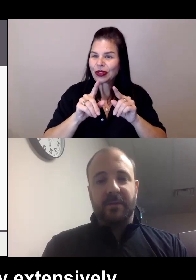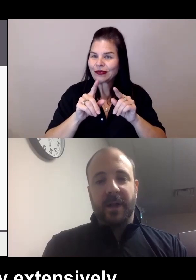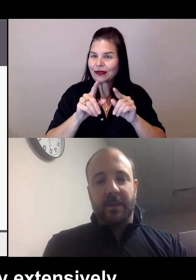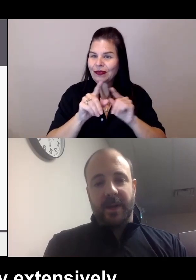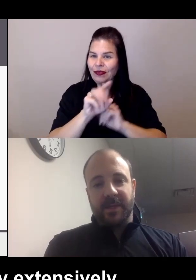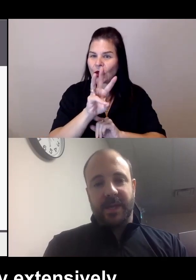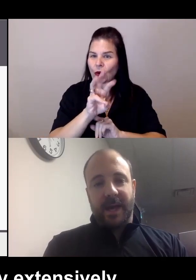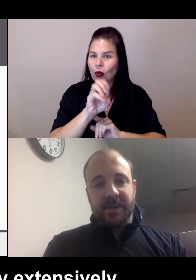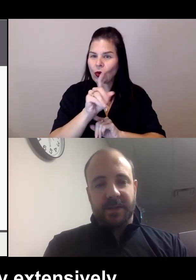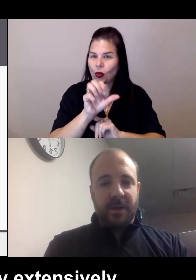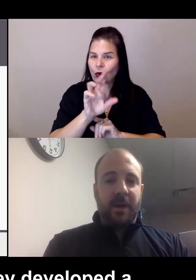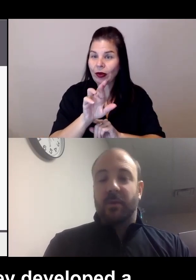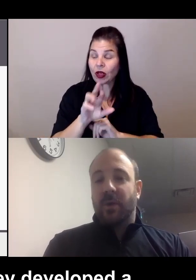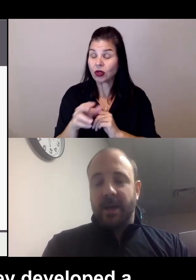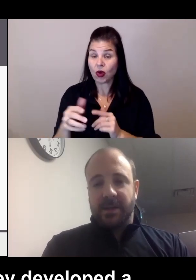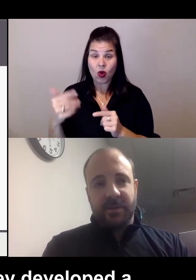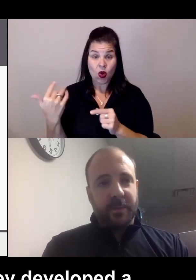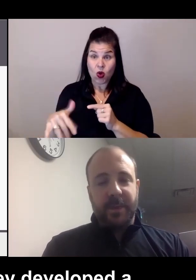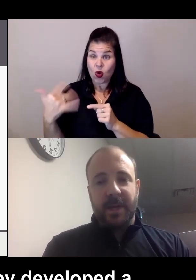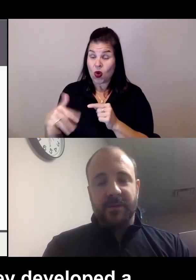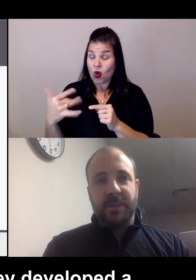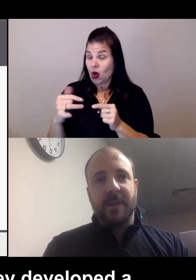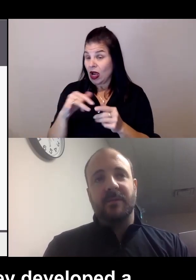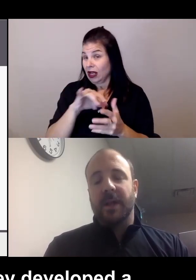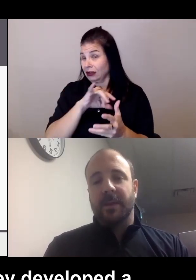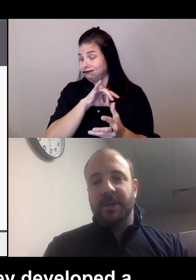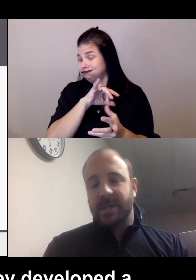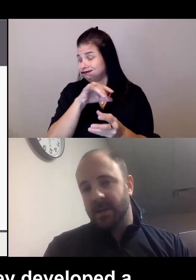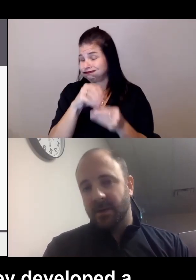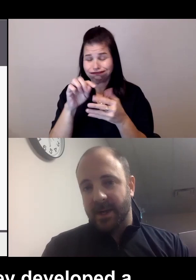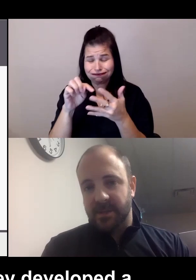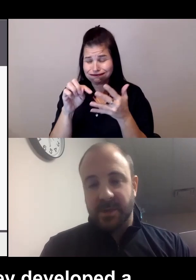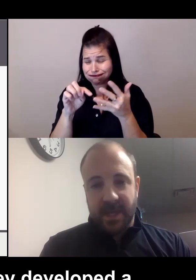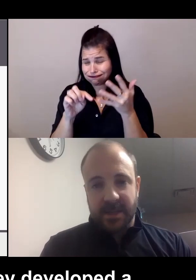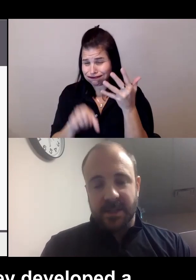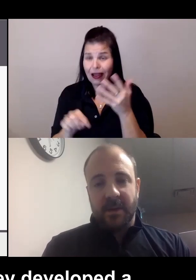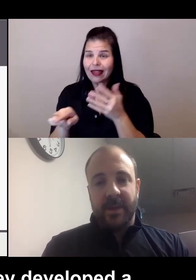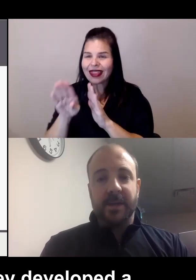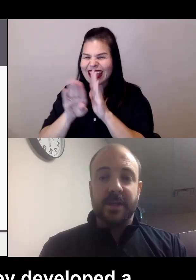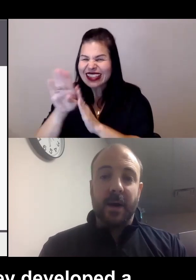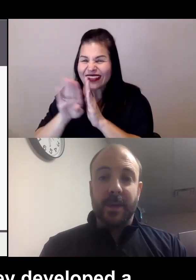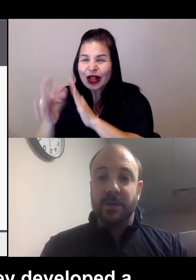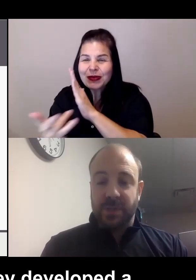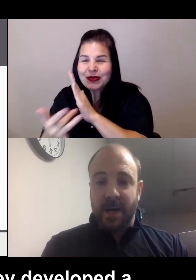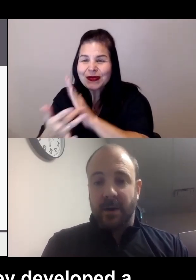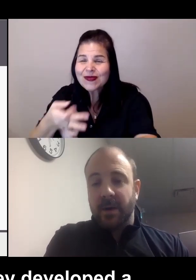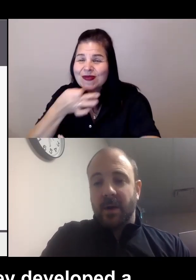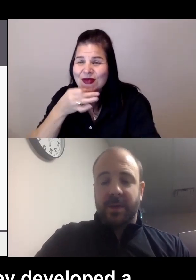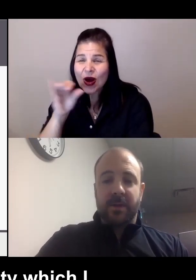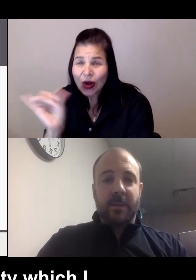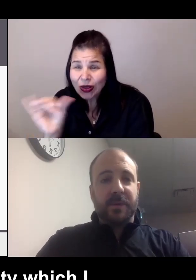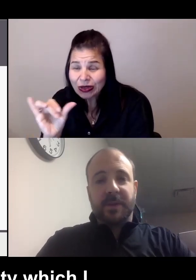extensively on the development of these tasks, of creating these fillable PDFs, but they developed a technical expertise that is now being